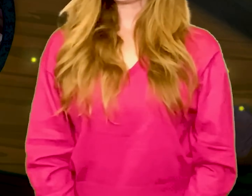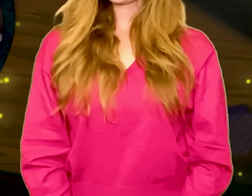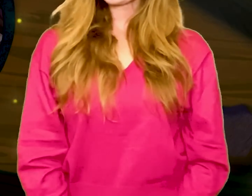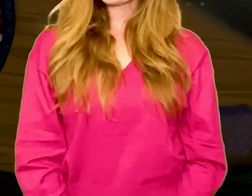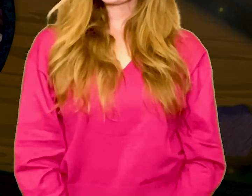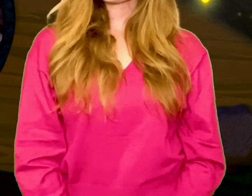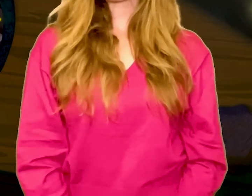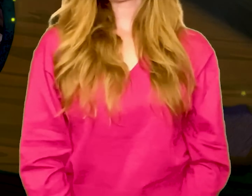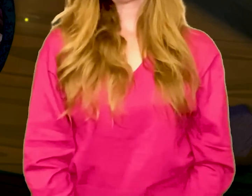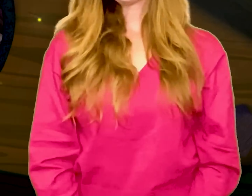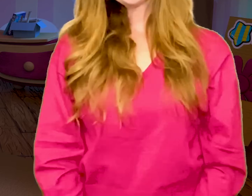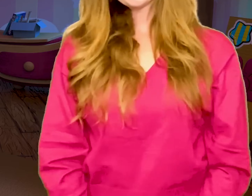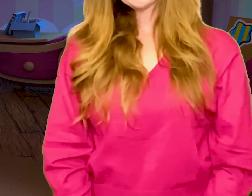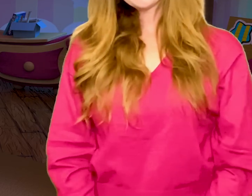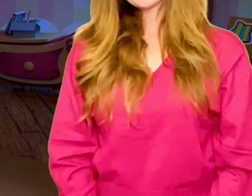are